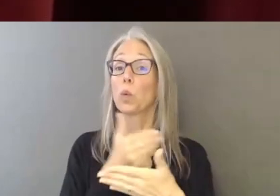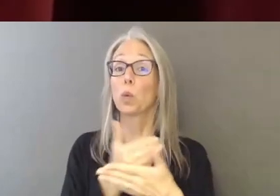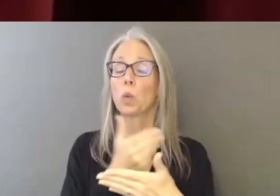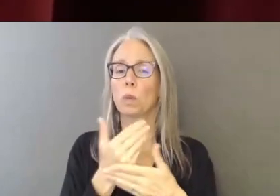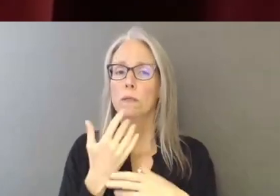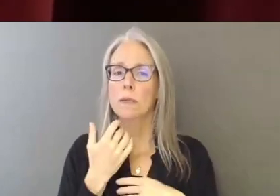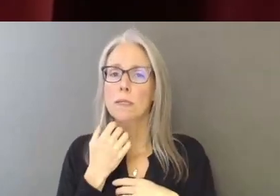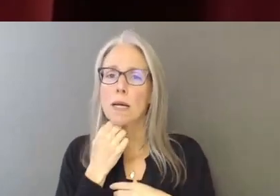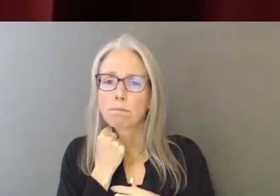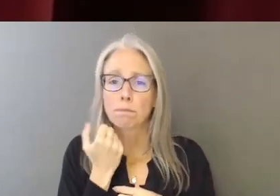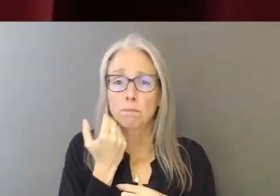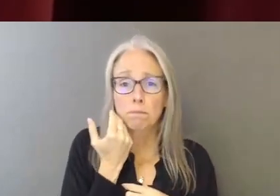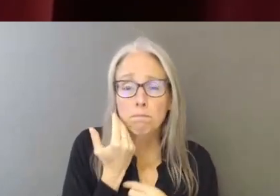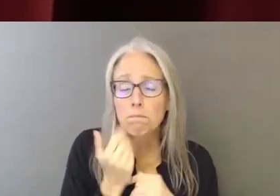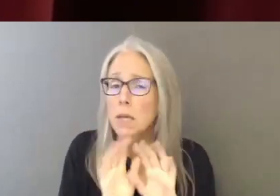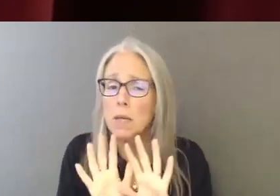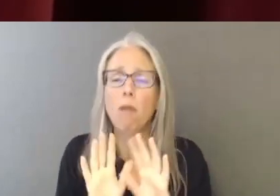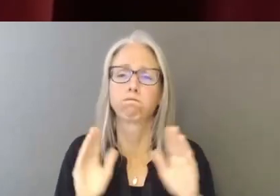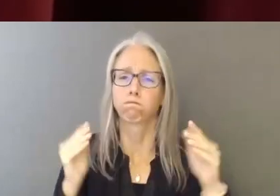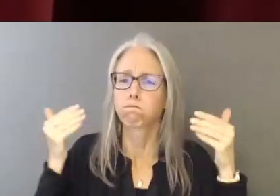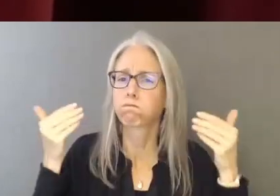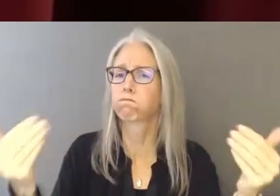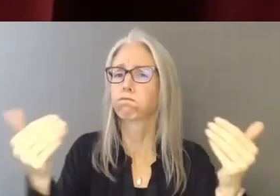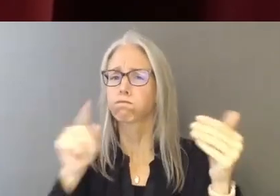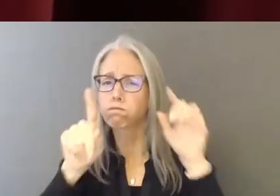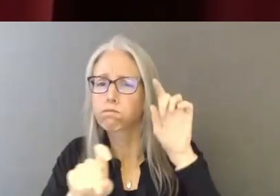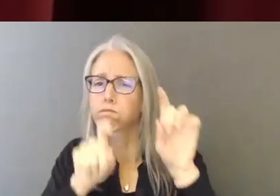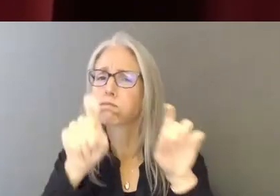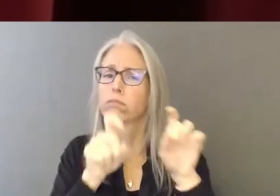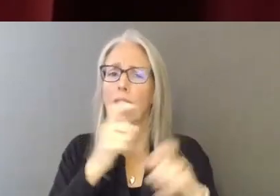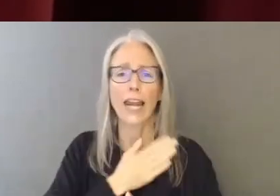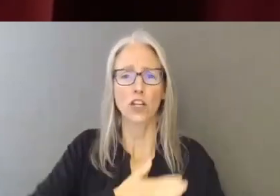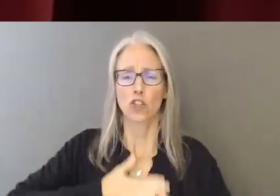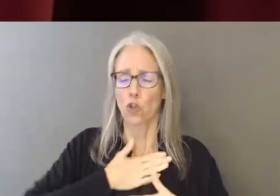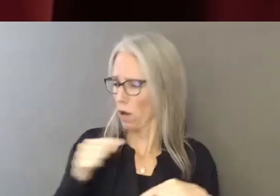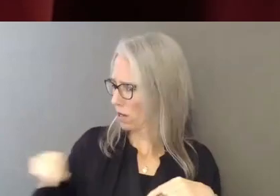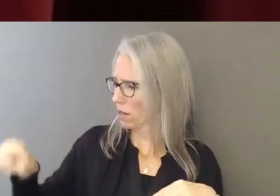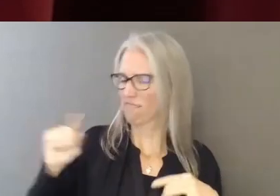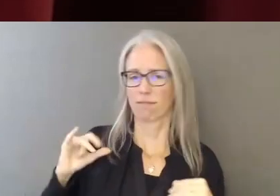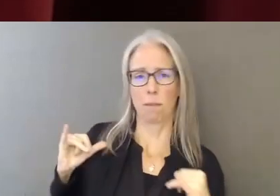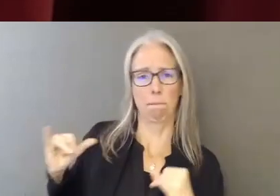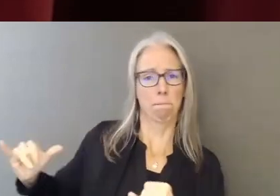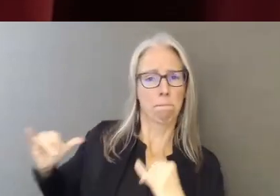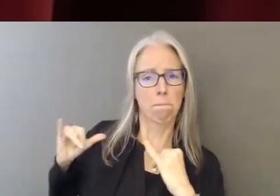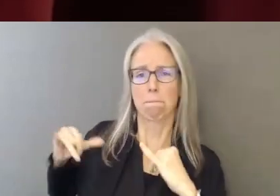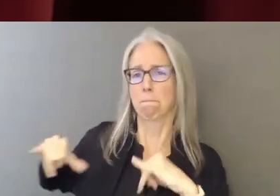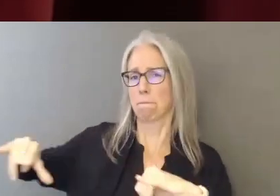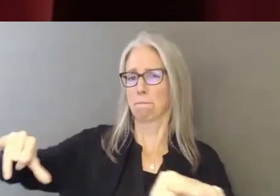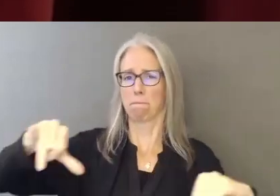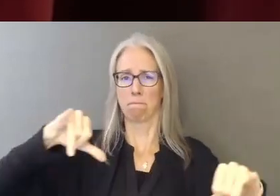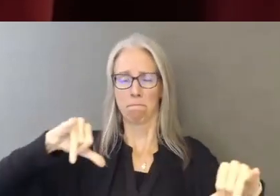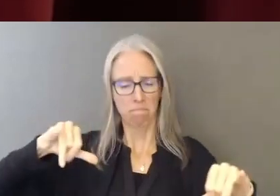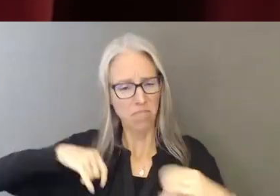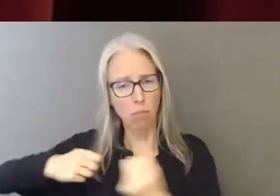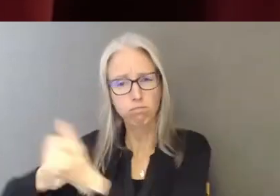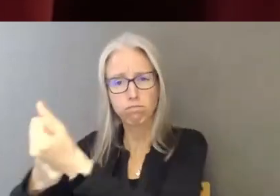shy. Ask questions, enjoy being with others who remember how it feels to be a newcomer, and know that we all support and